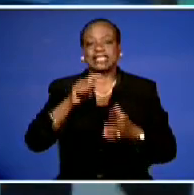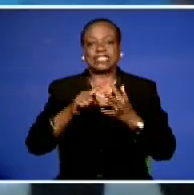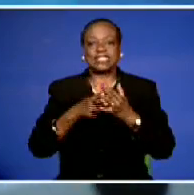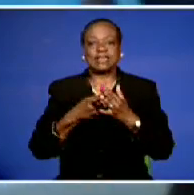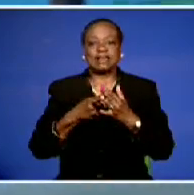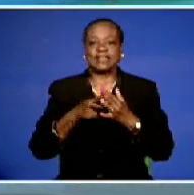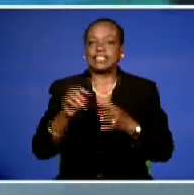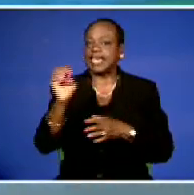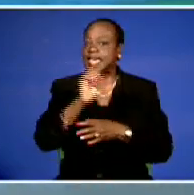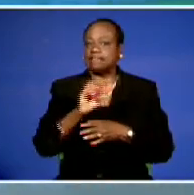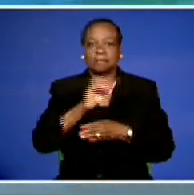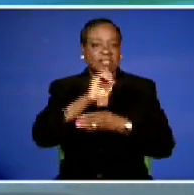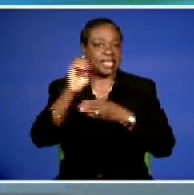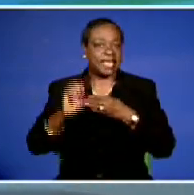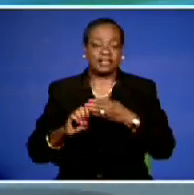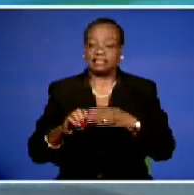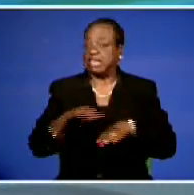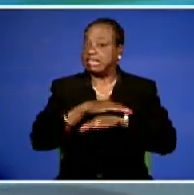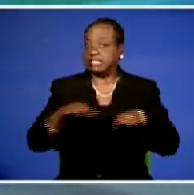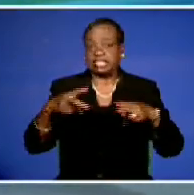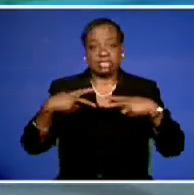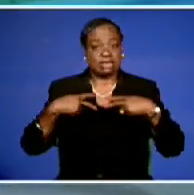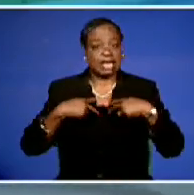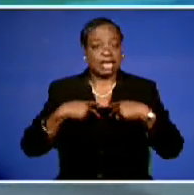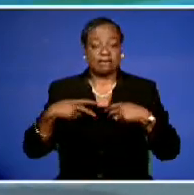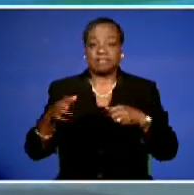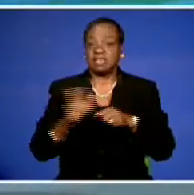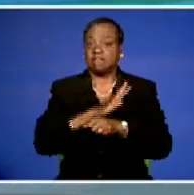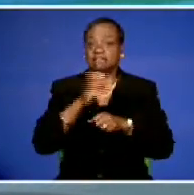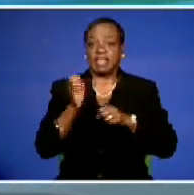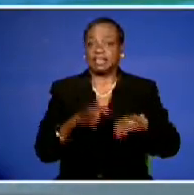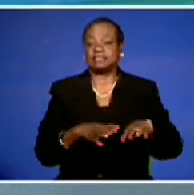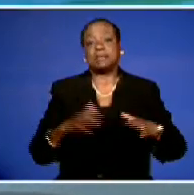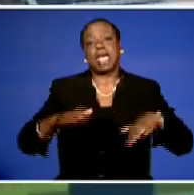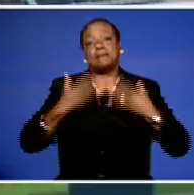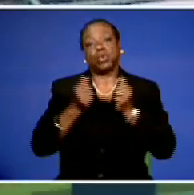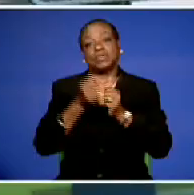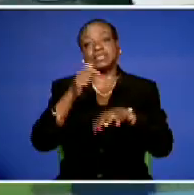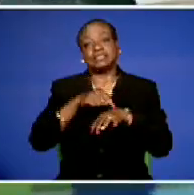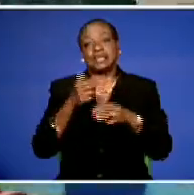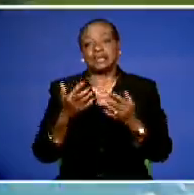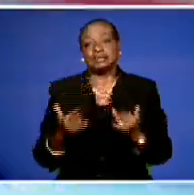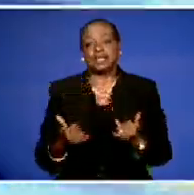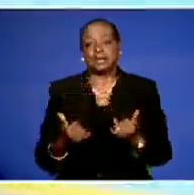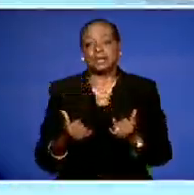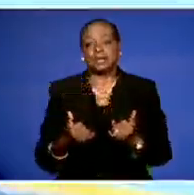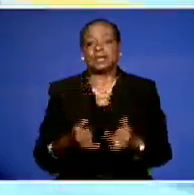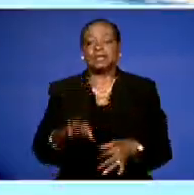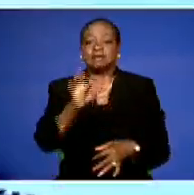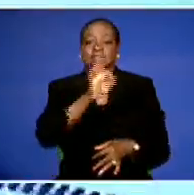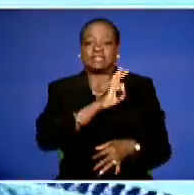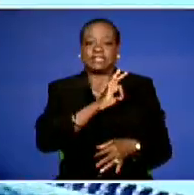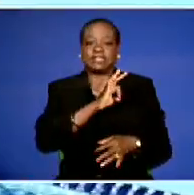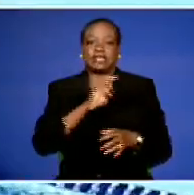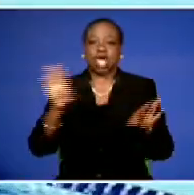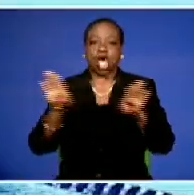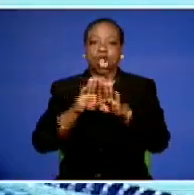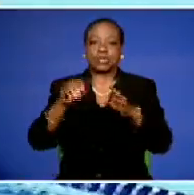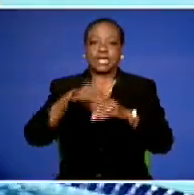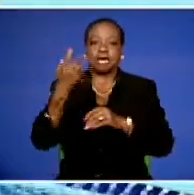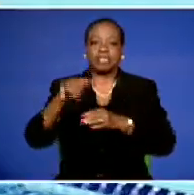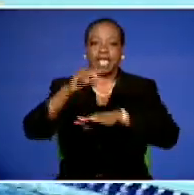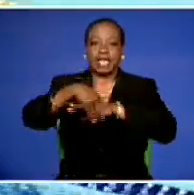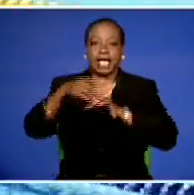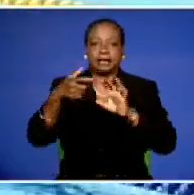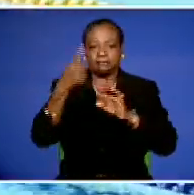race, I just didn't have a lot left in me, but I'm happy with the time for right now, so yeah. And in Fernanda closing out the night for Team